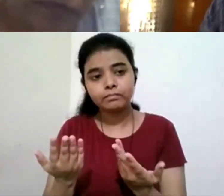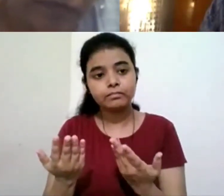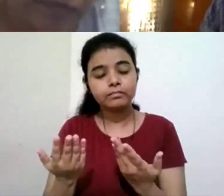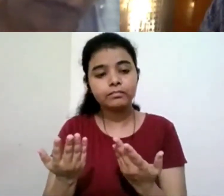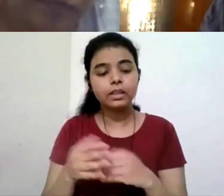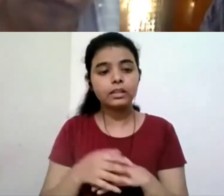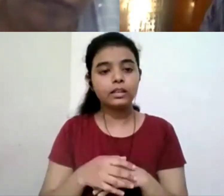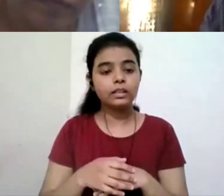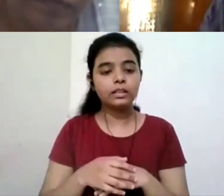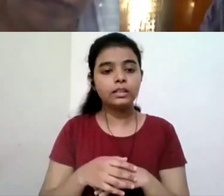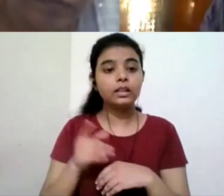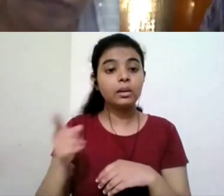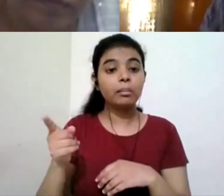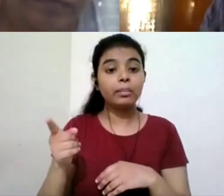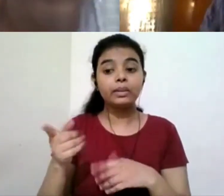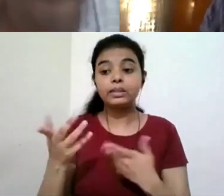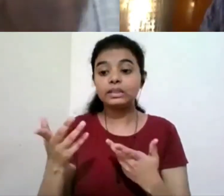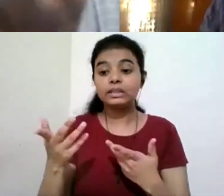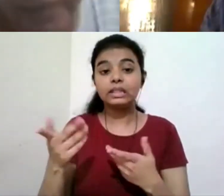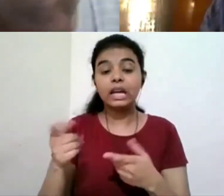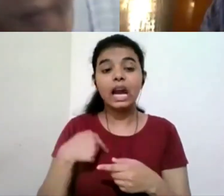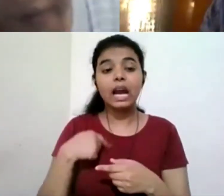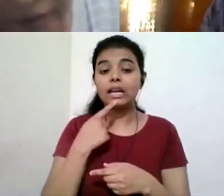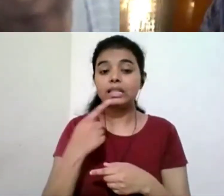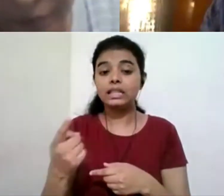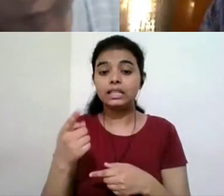furthering their ableist bias.